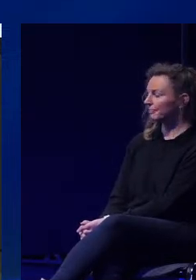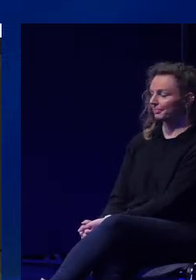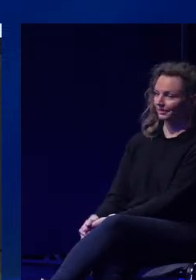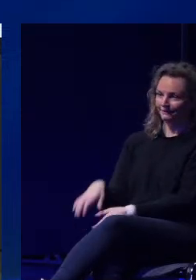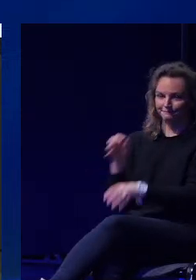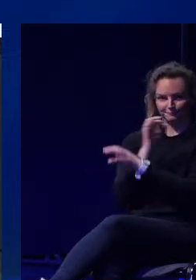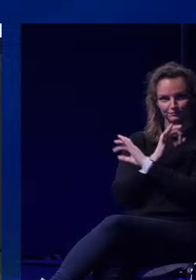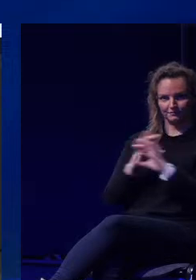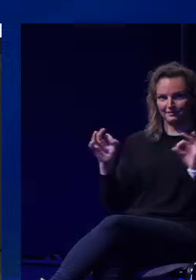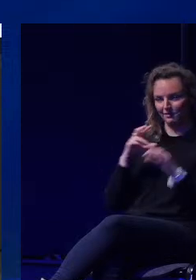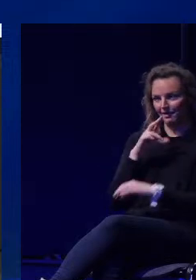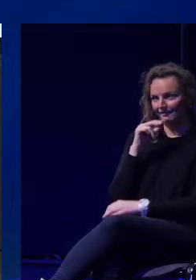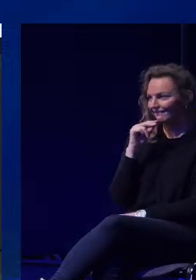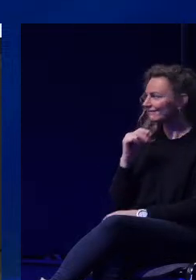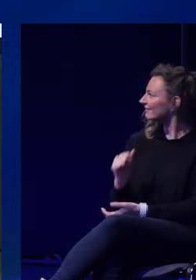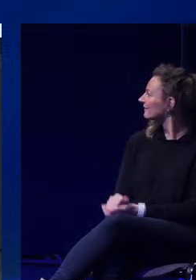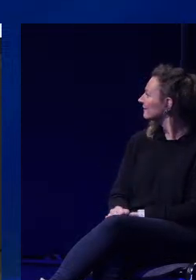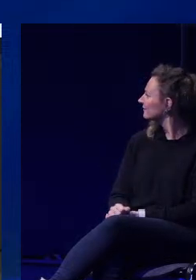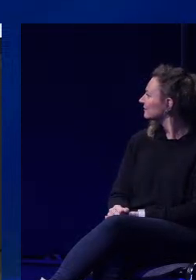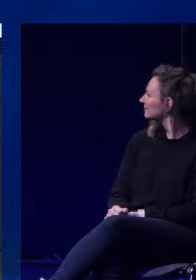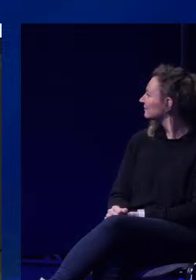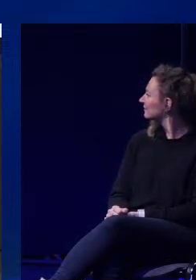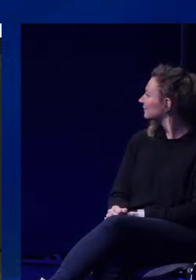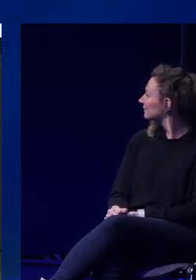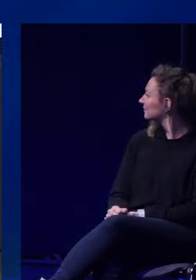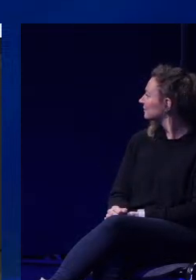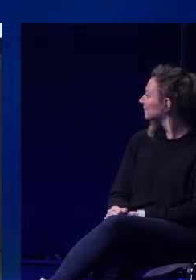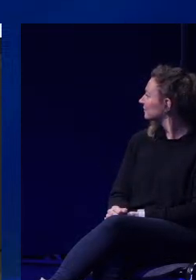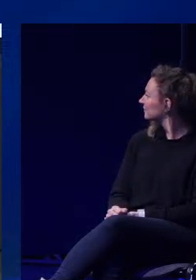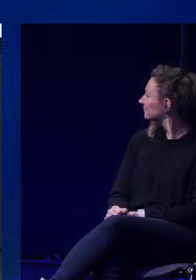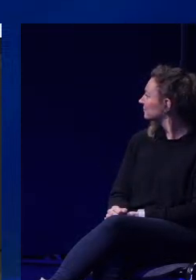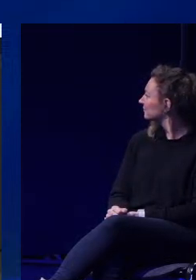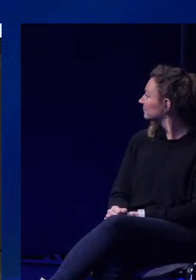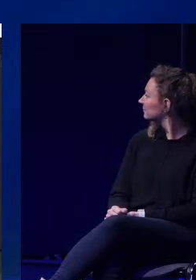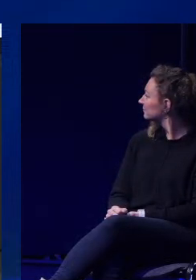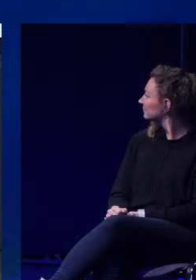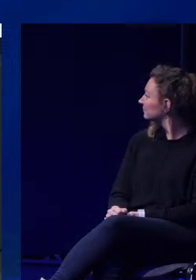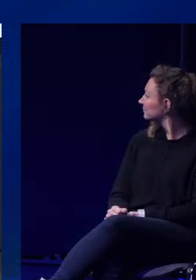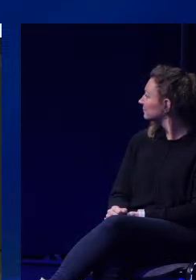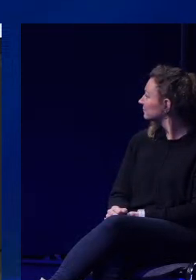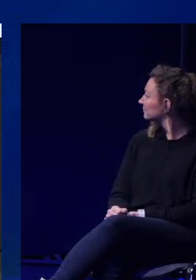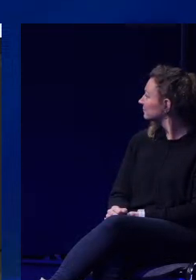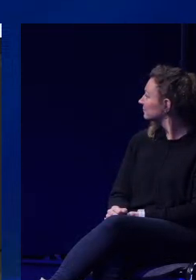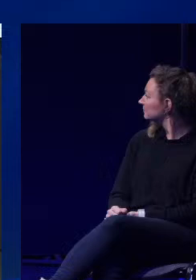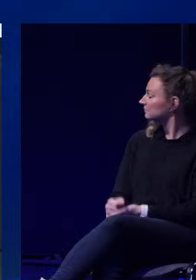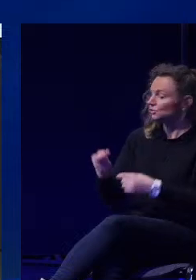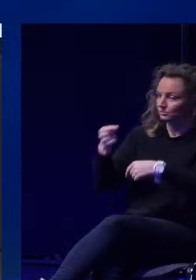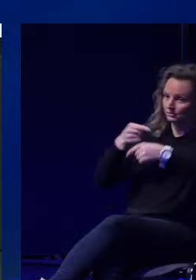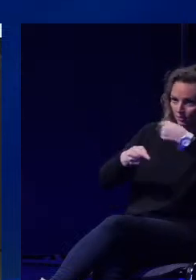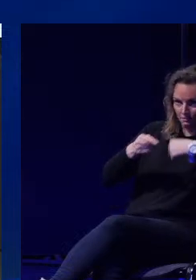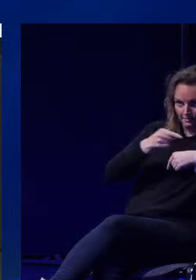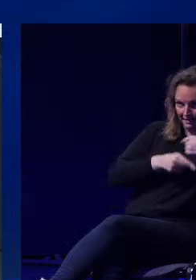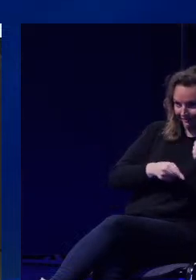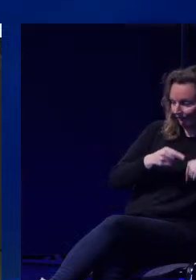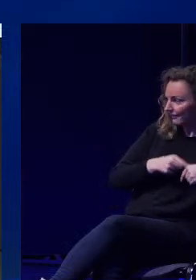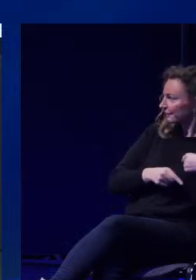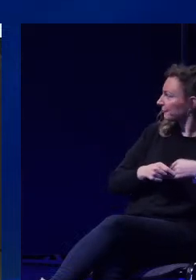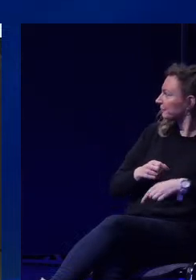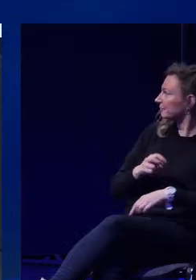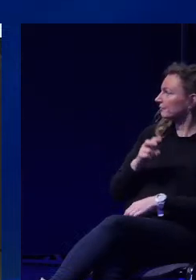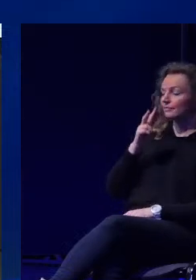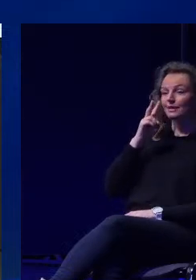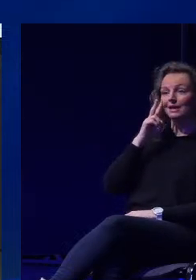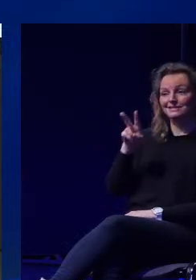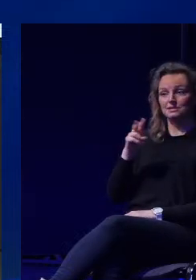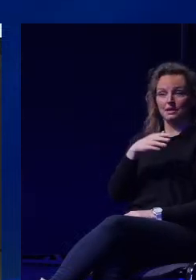good? You're going to have to shout. Yeah, roughly a 50 there. Little single. And then we'll go back. Let me see if the other over the